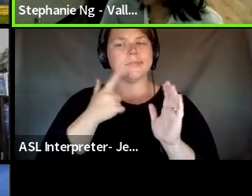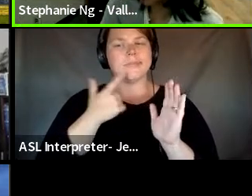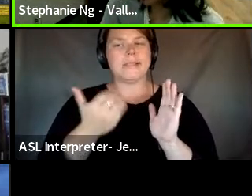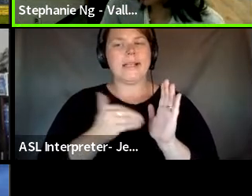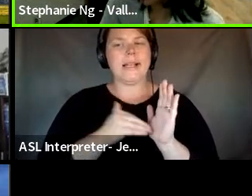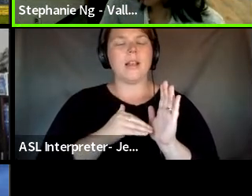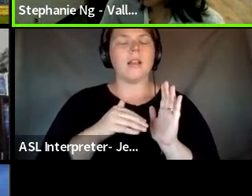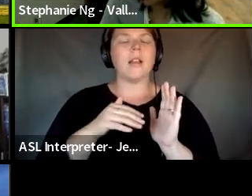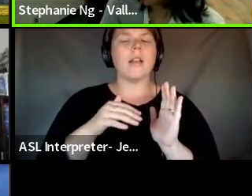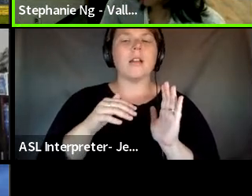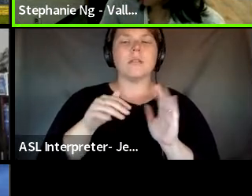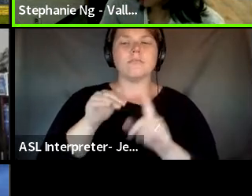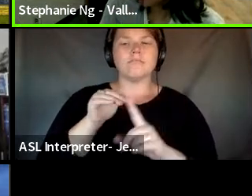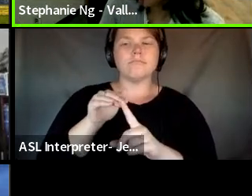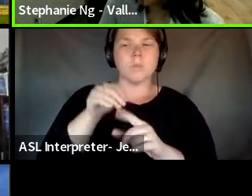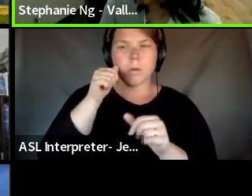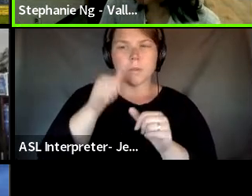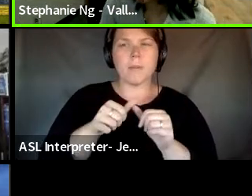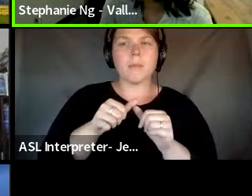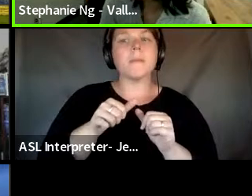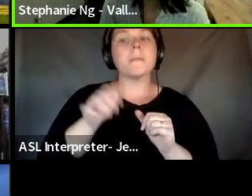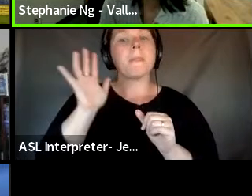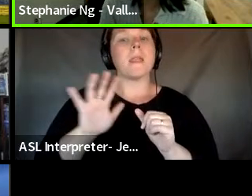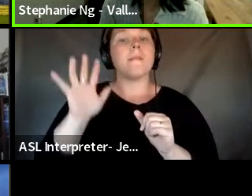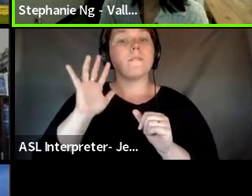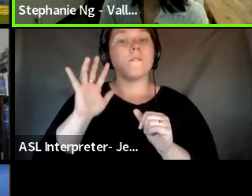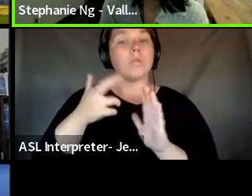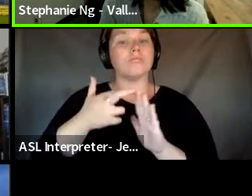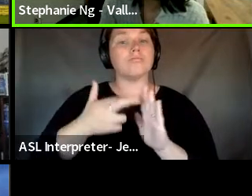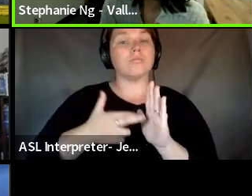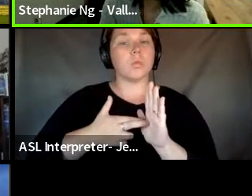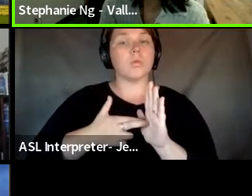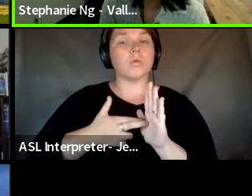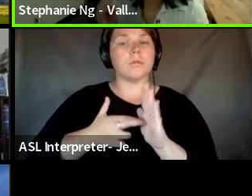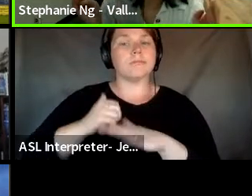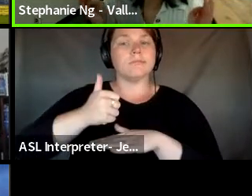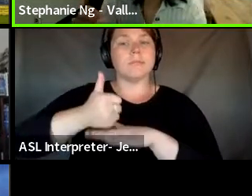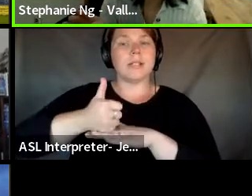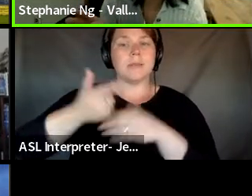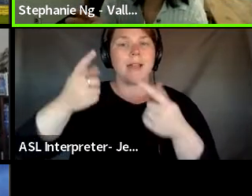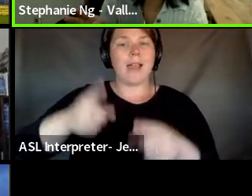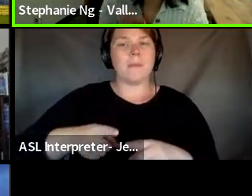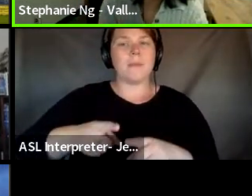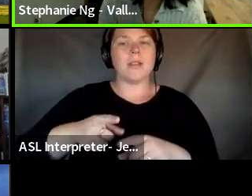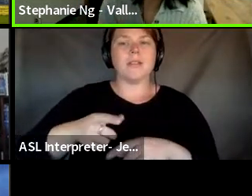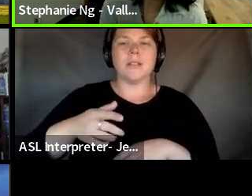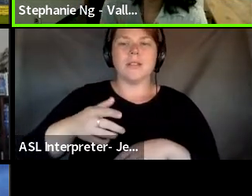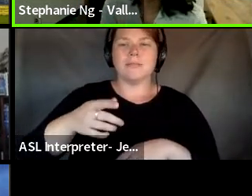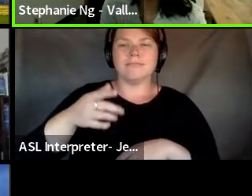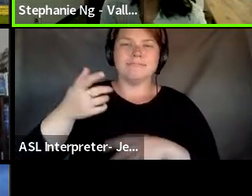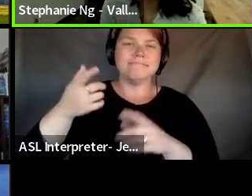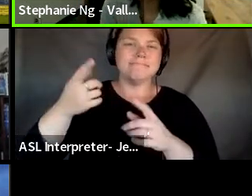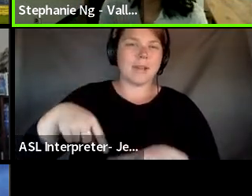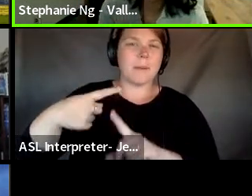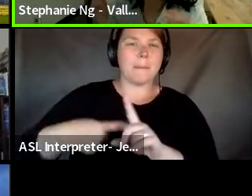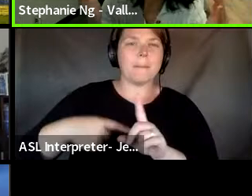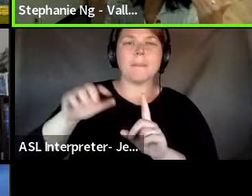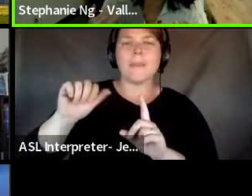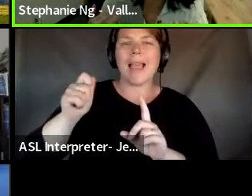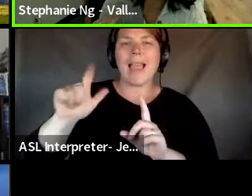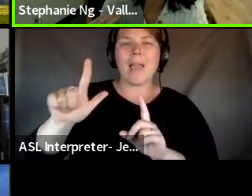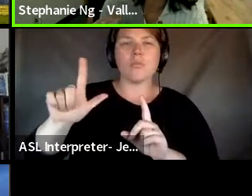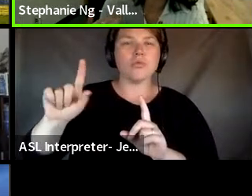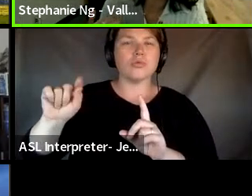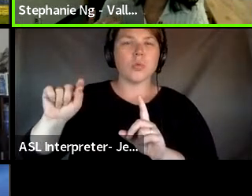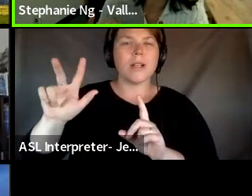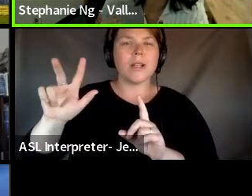as a reminder, there was a regulation that came into place. Again, this regulation happened in April of 2023. That's just